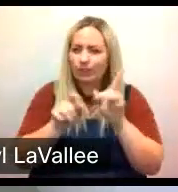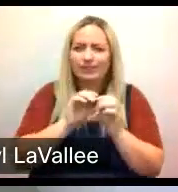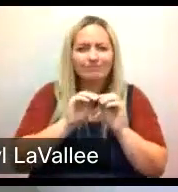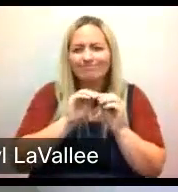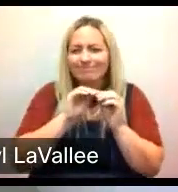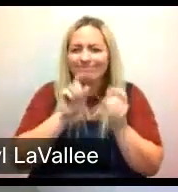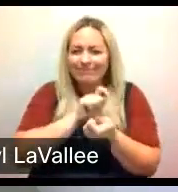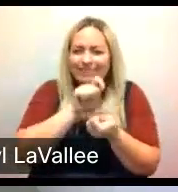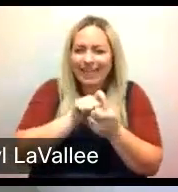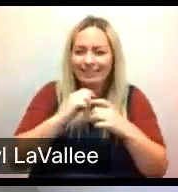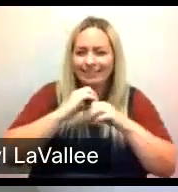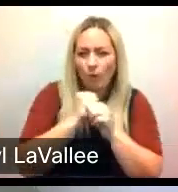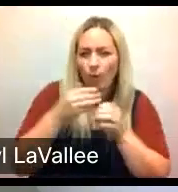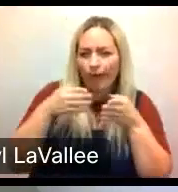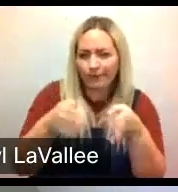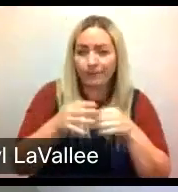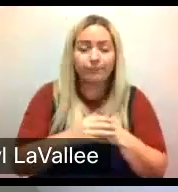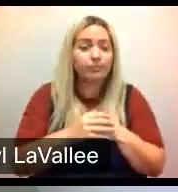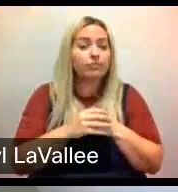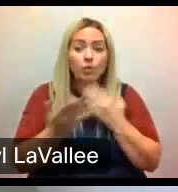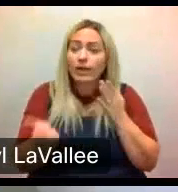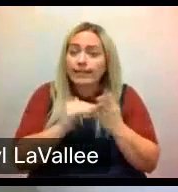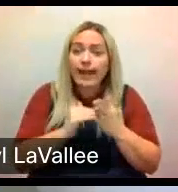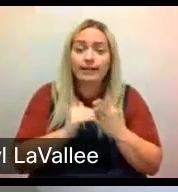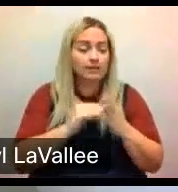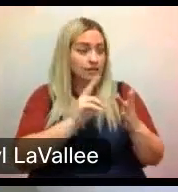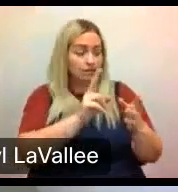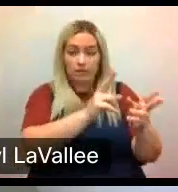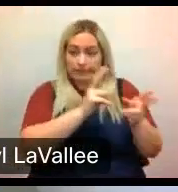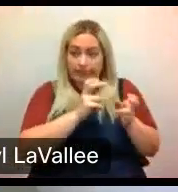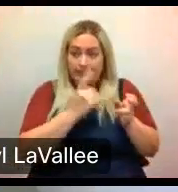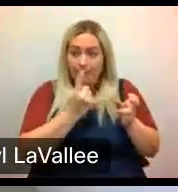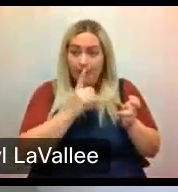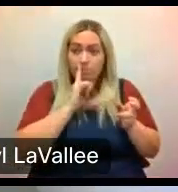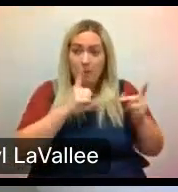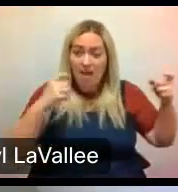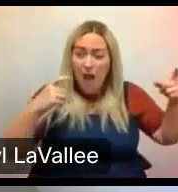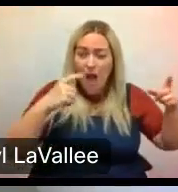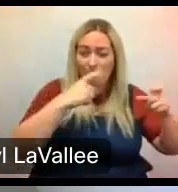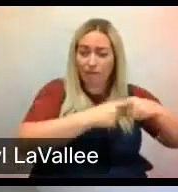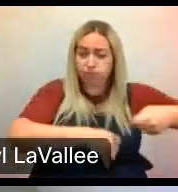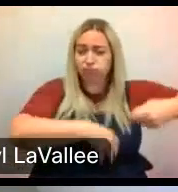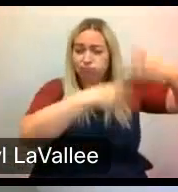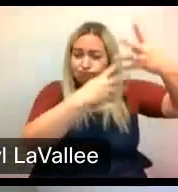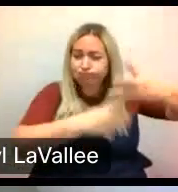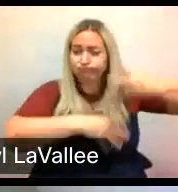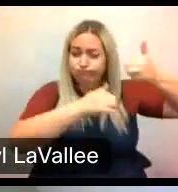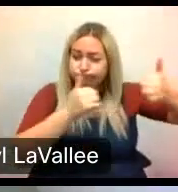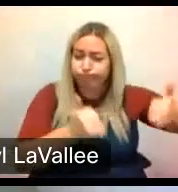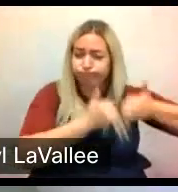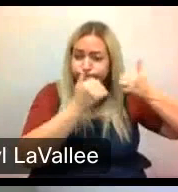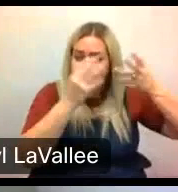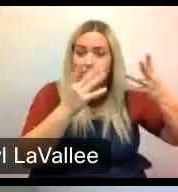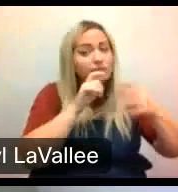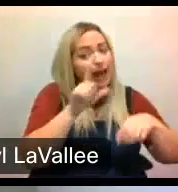So again, this idea of taking something maybe complex, maybe very long, doesn't always have to be